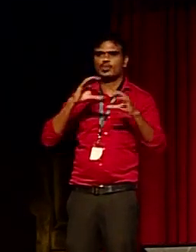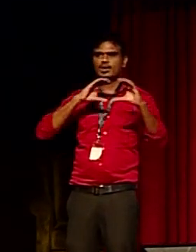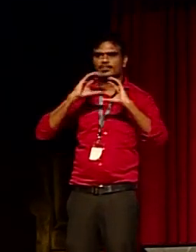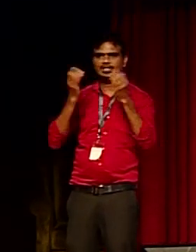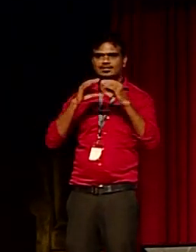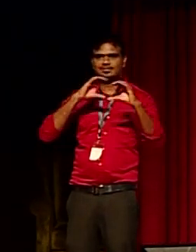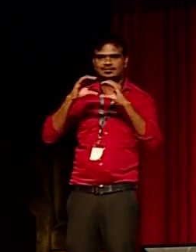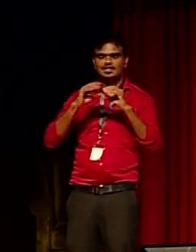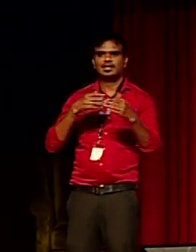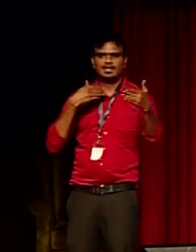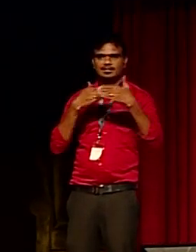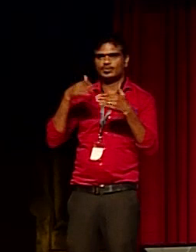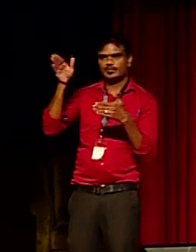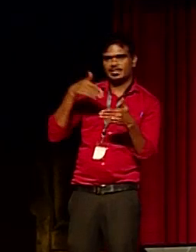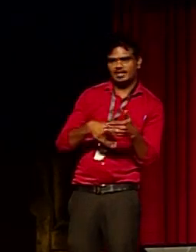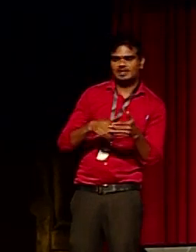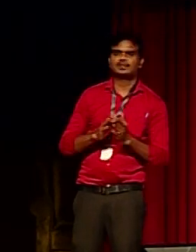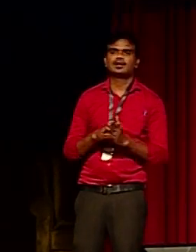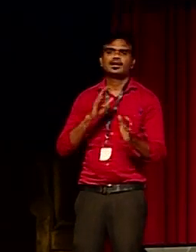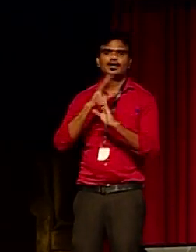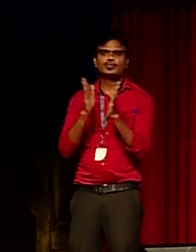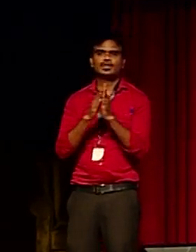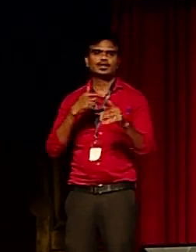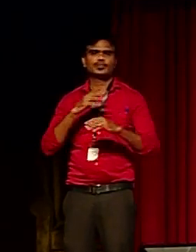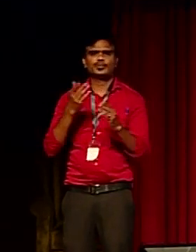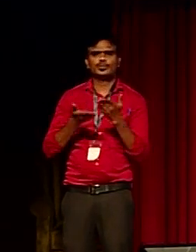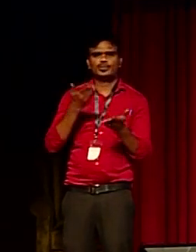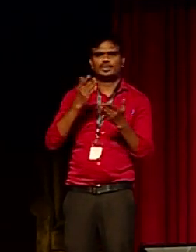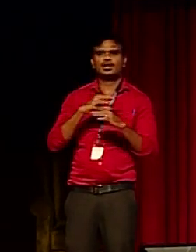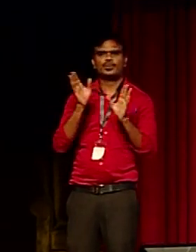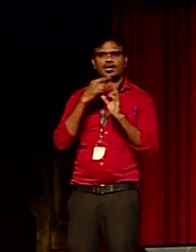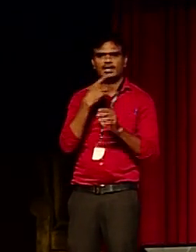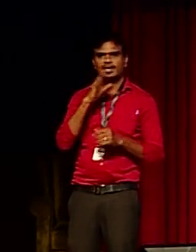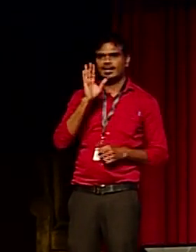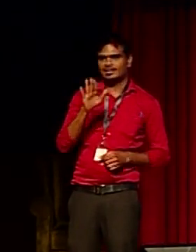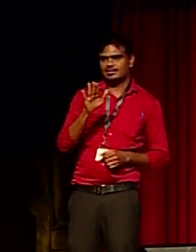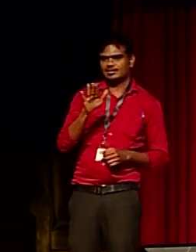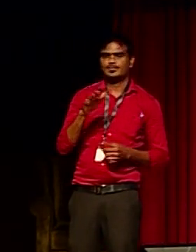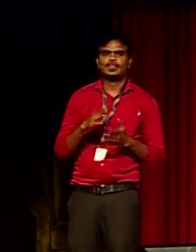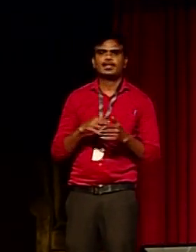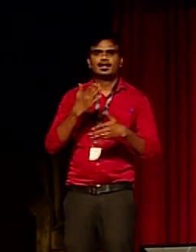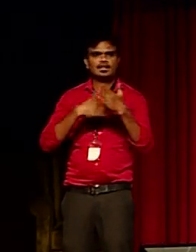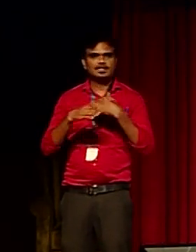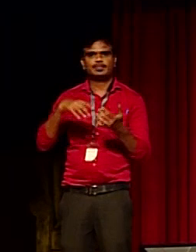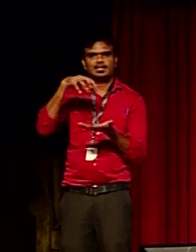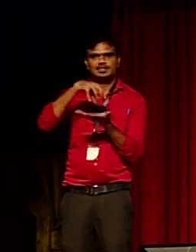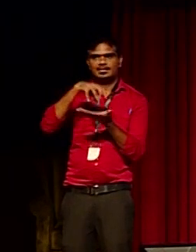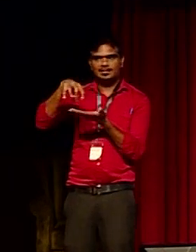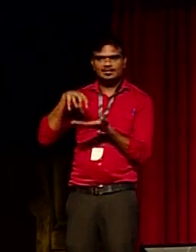conference. He reached out to me. I reached out to my friend in Mozambique who has a disability